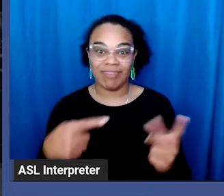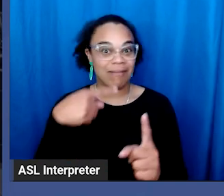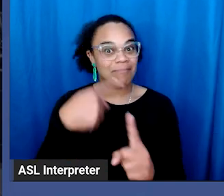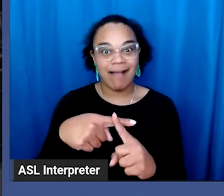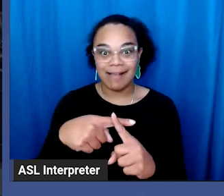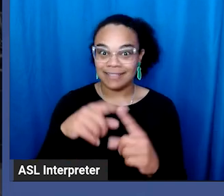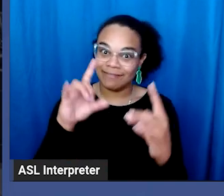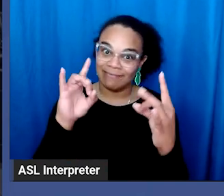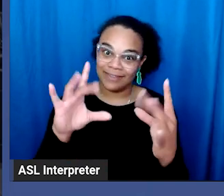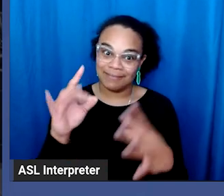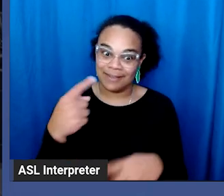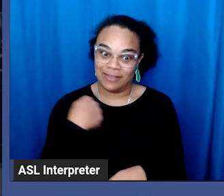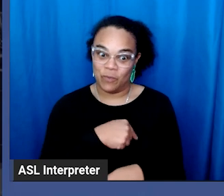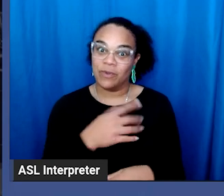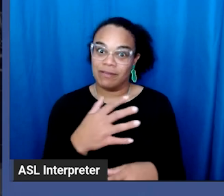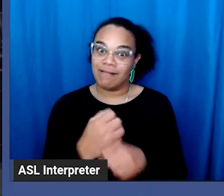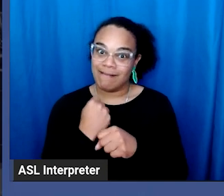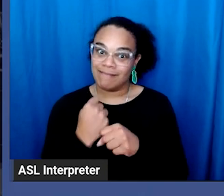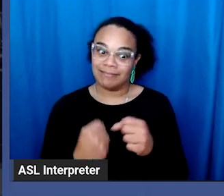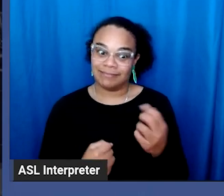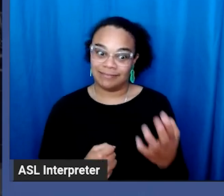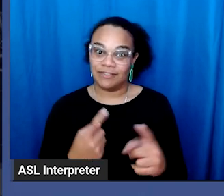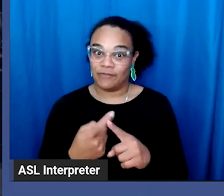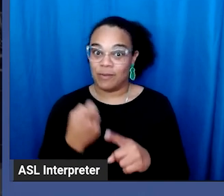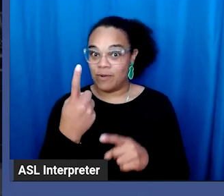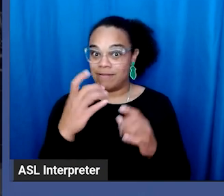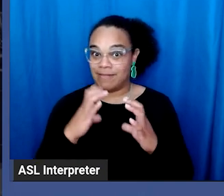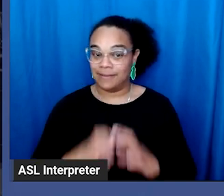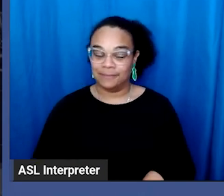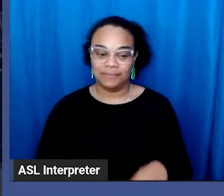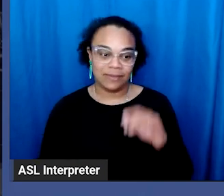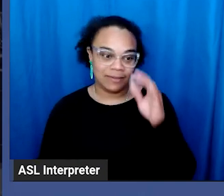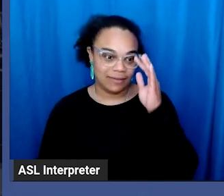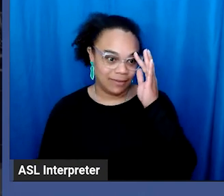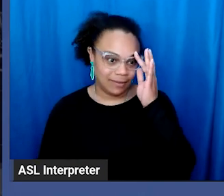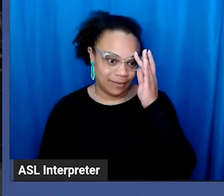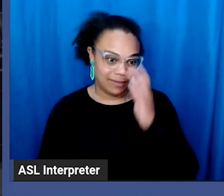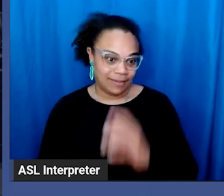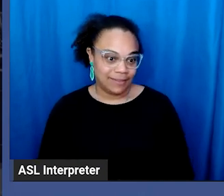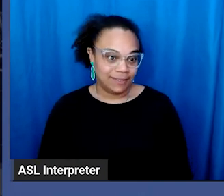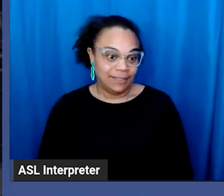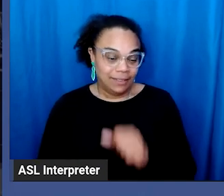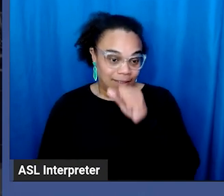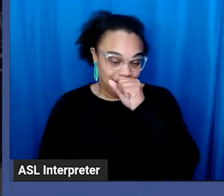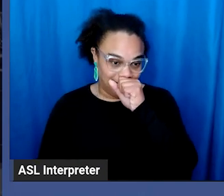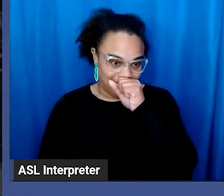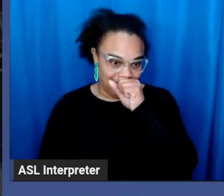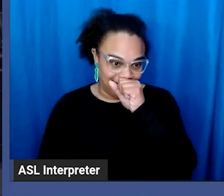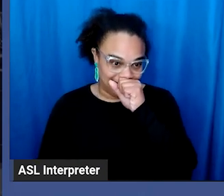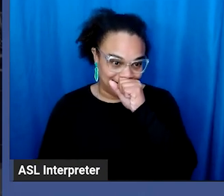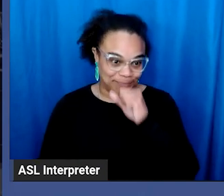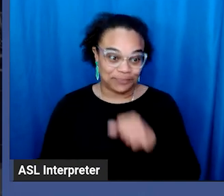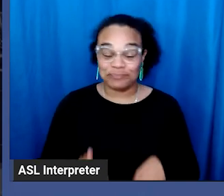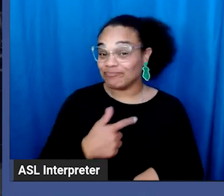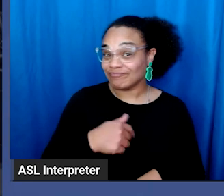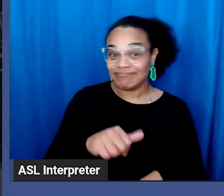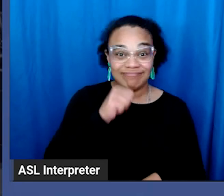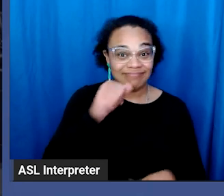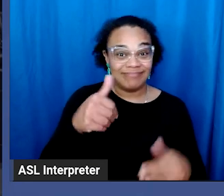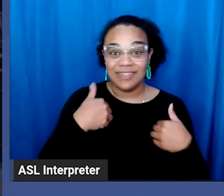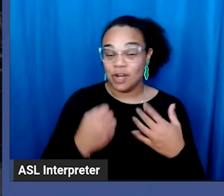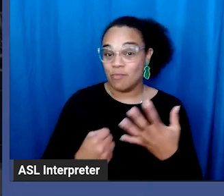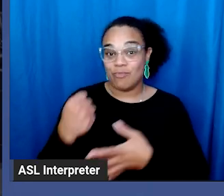positive feedback that we've received from one of our clients. I haven't had primary care